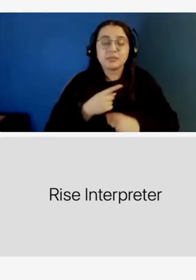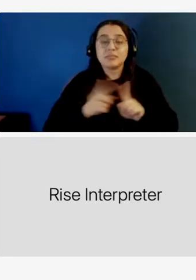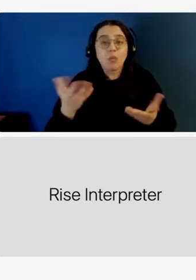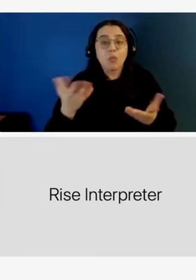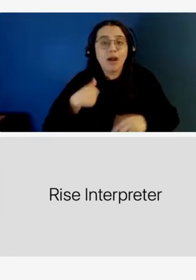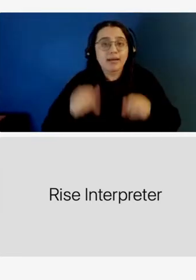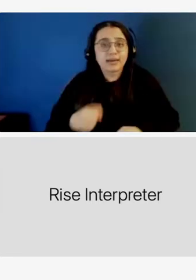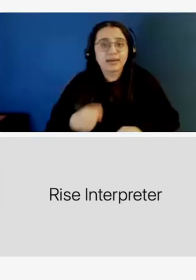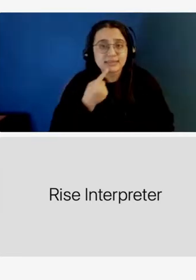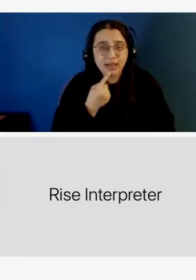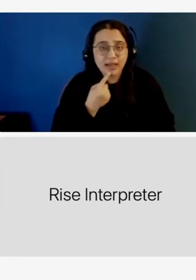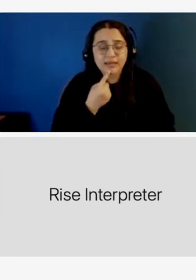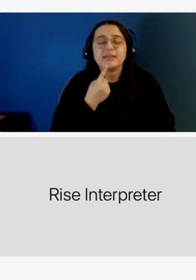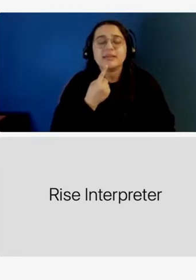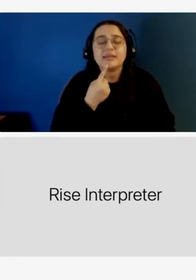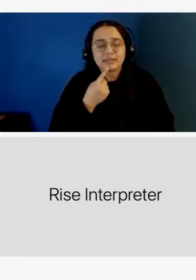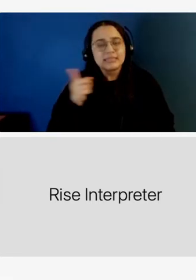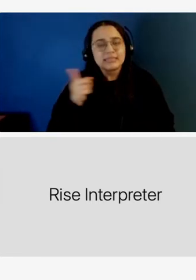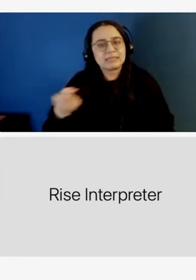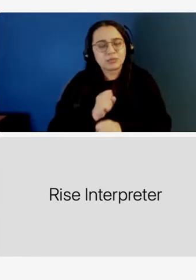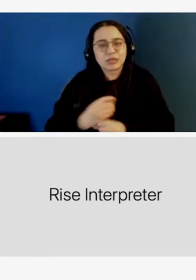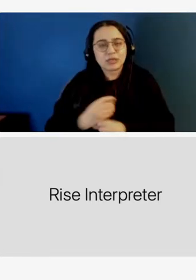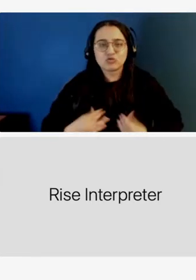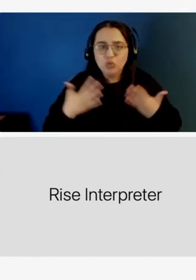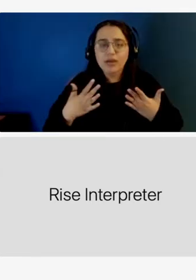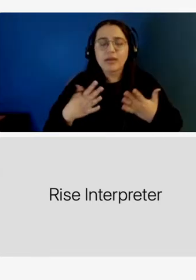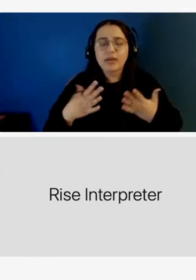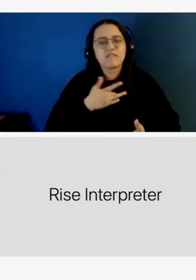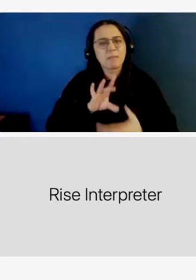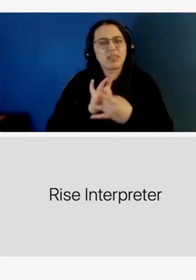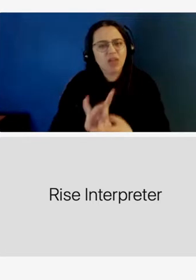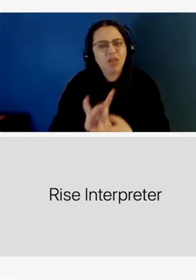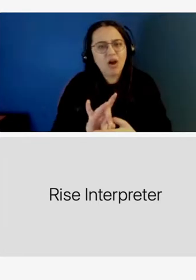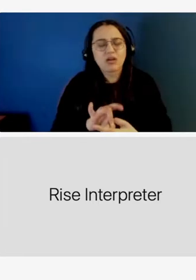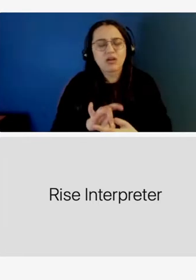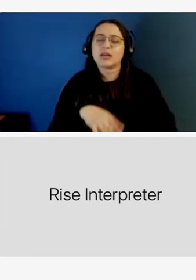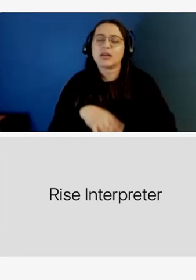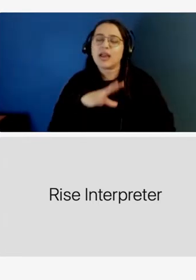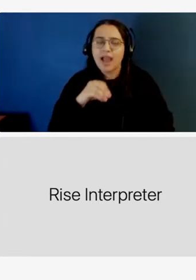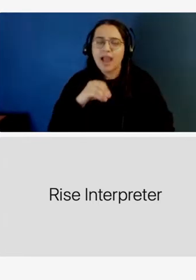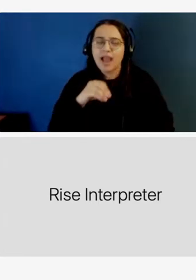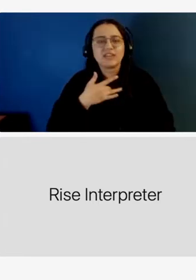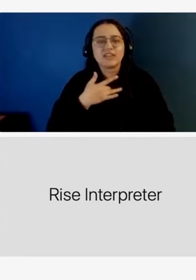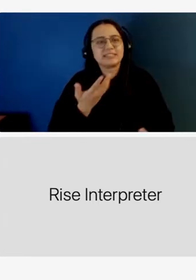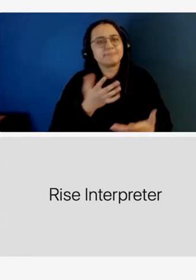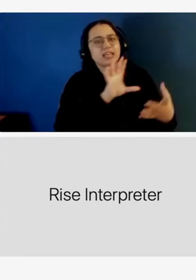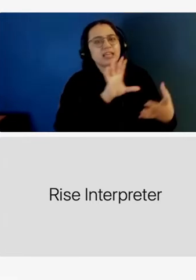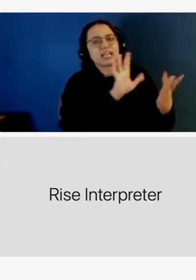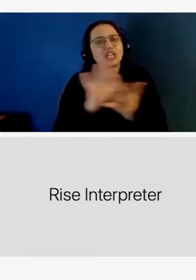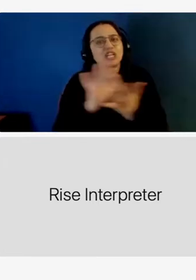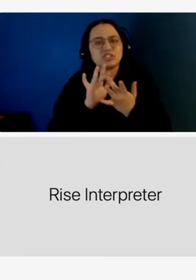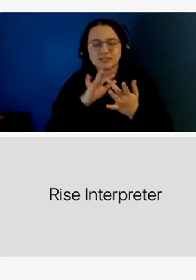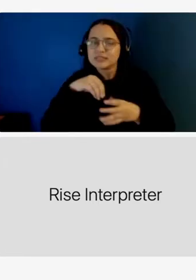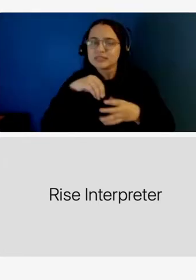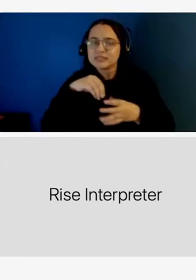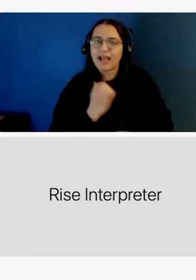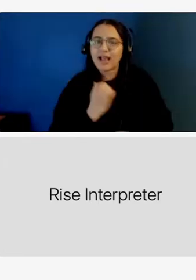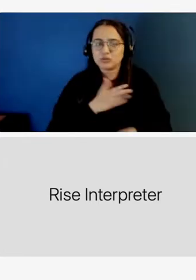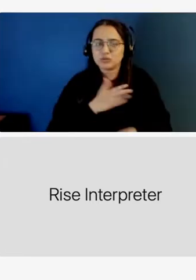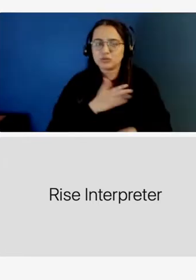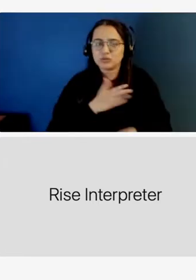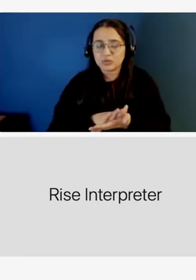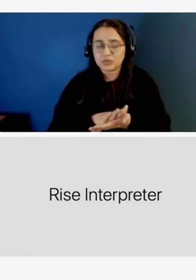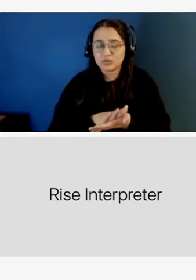joy, belonging, connection in our school during a time when many people are starting to find these things in their